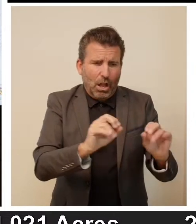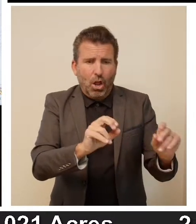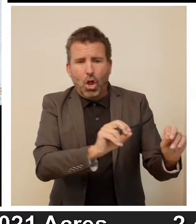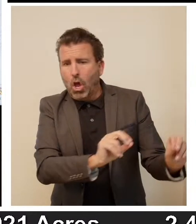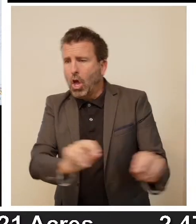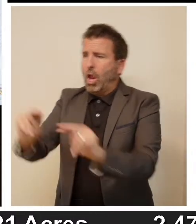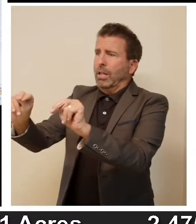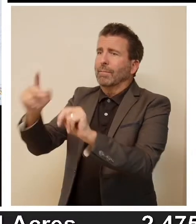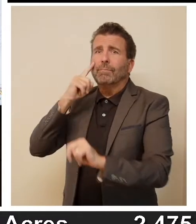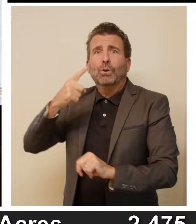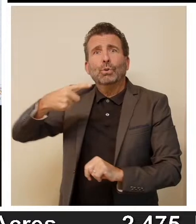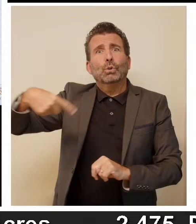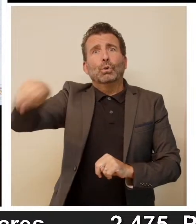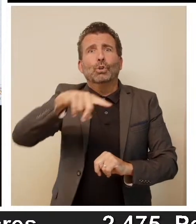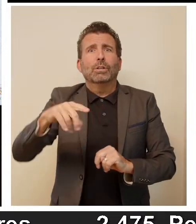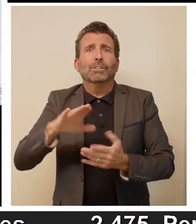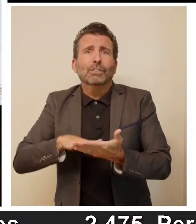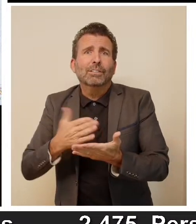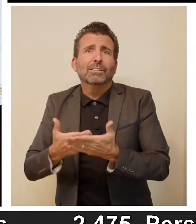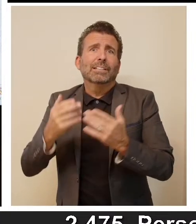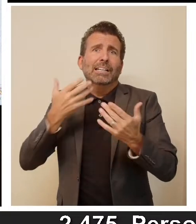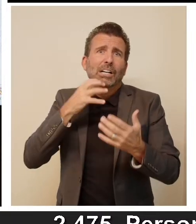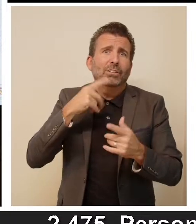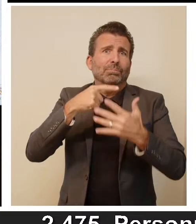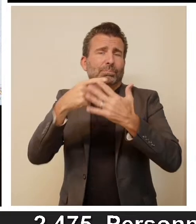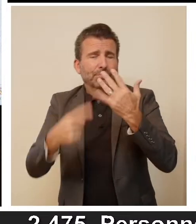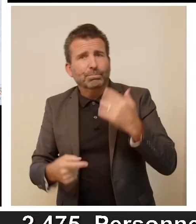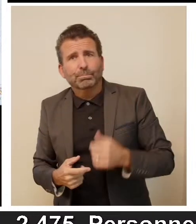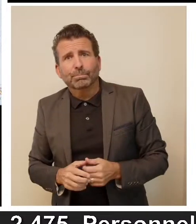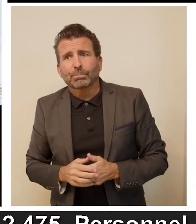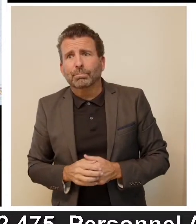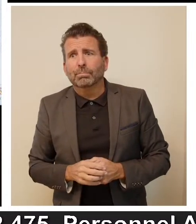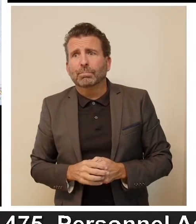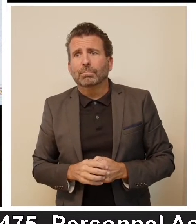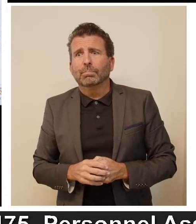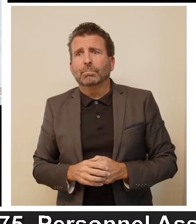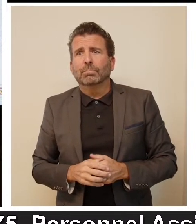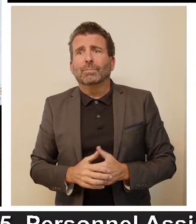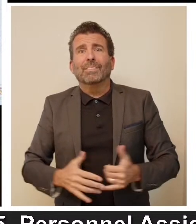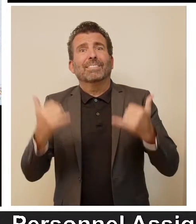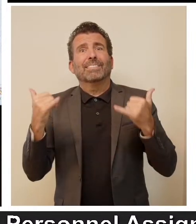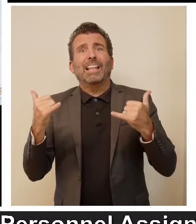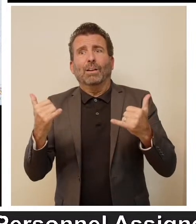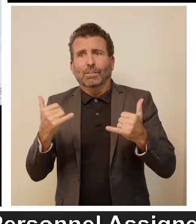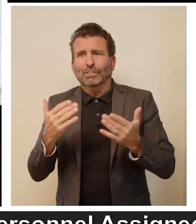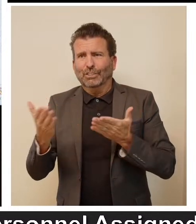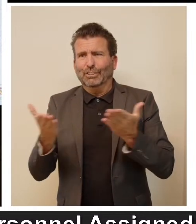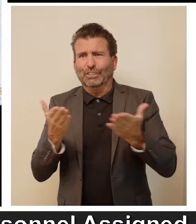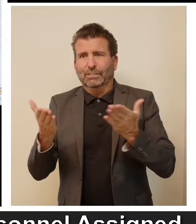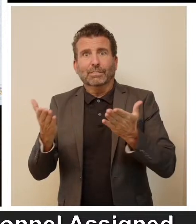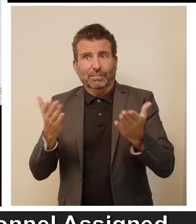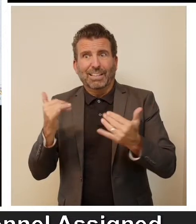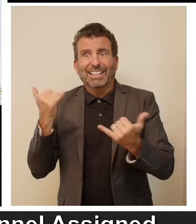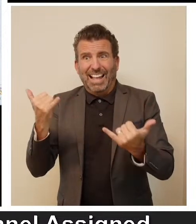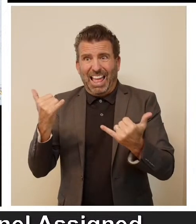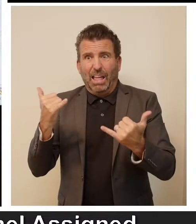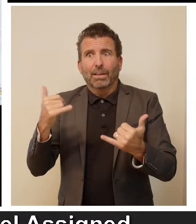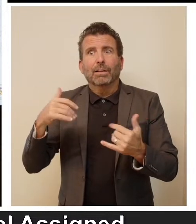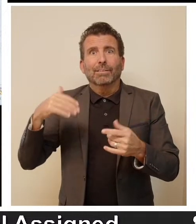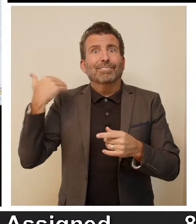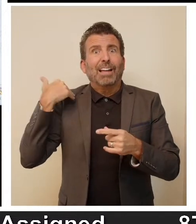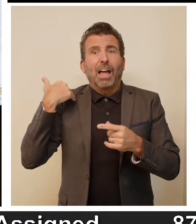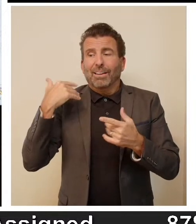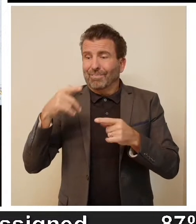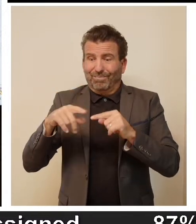Eaton fire. Our crews have restored service to an additional 515 customers in the last 24 hours, bringing our